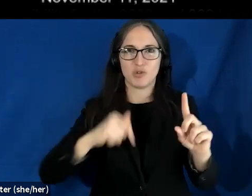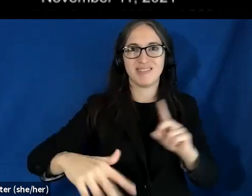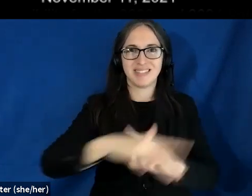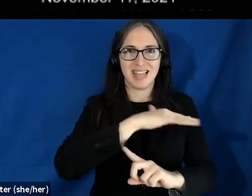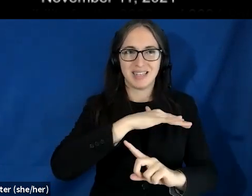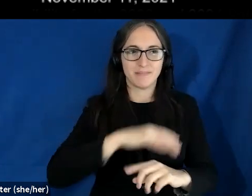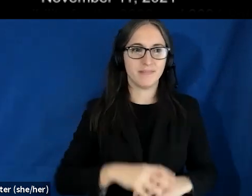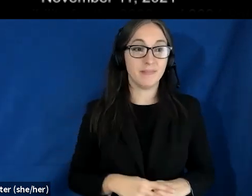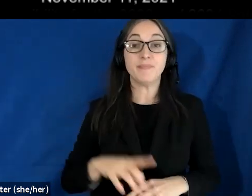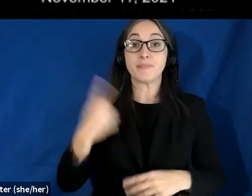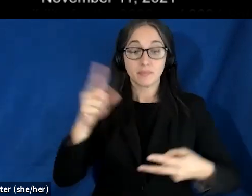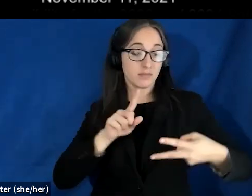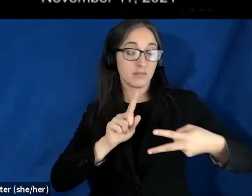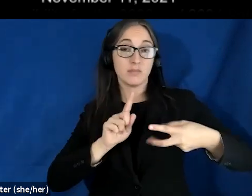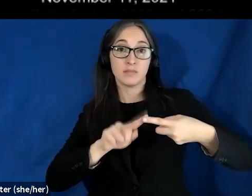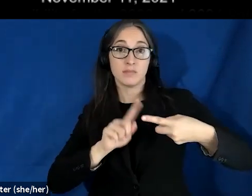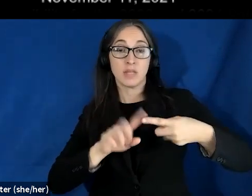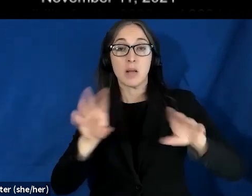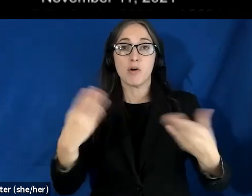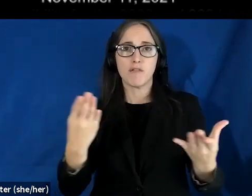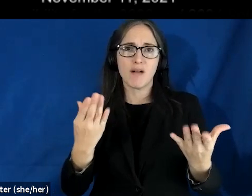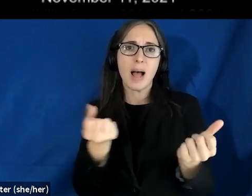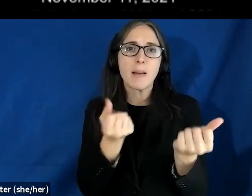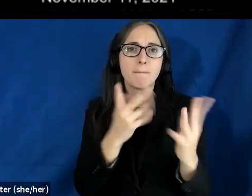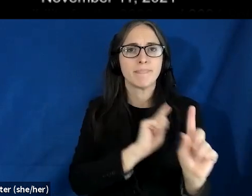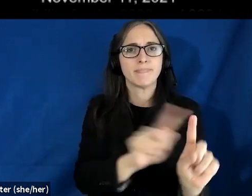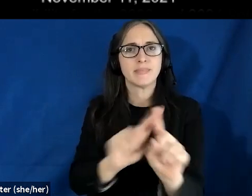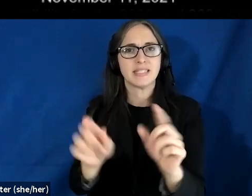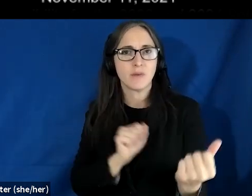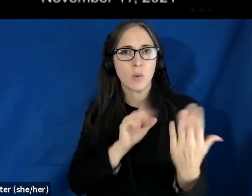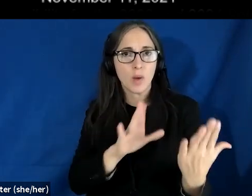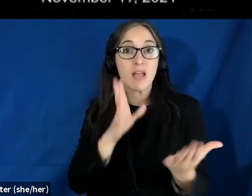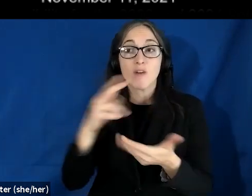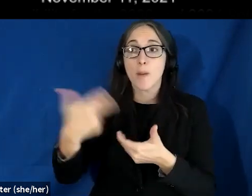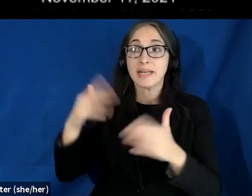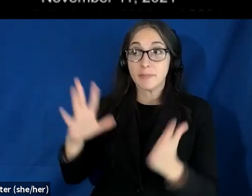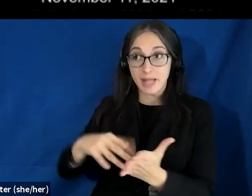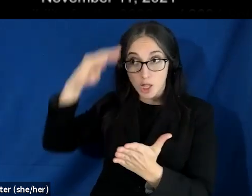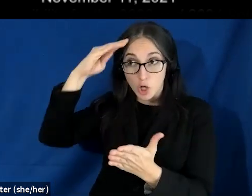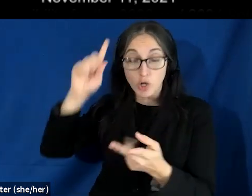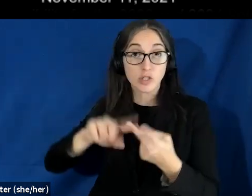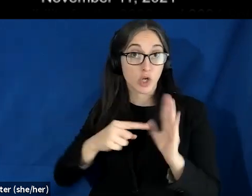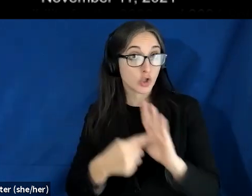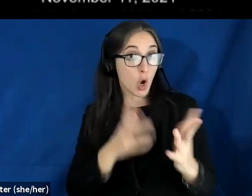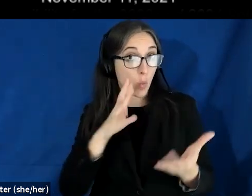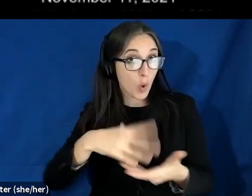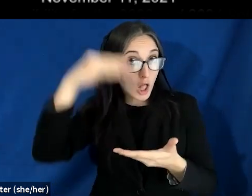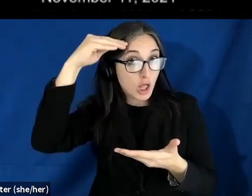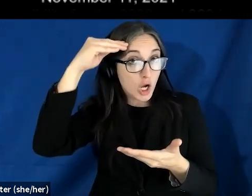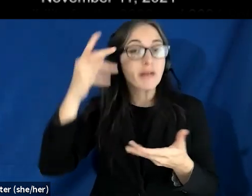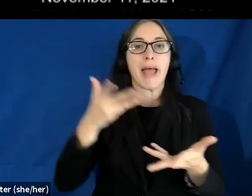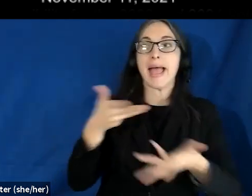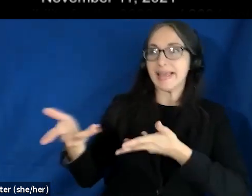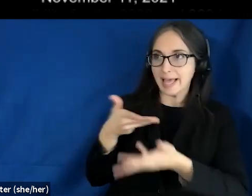ways for participants to learn, to demonstrate what they have learned, and to engage. For example, in a